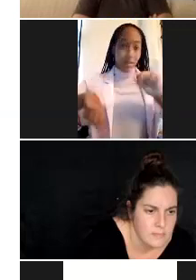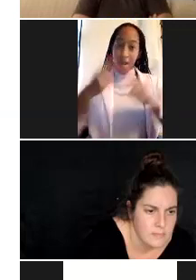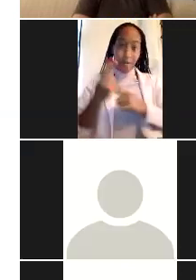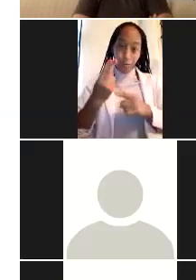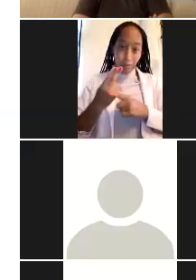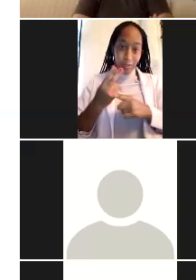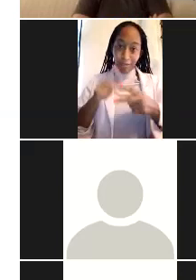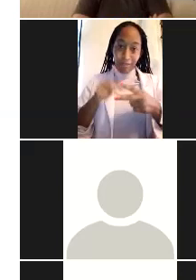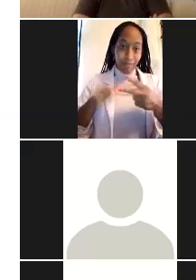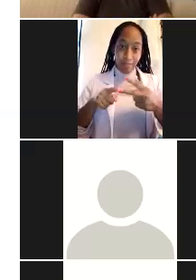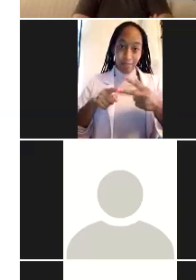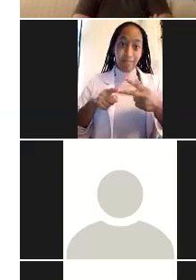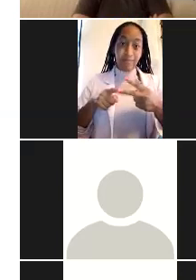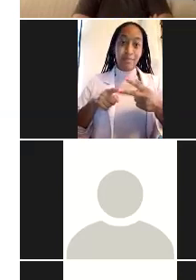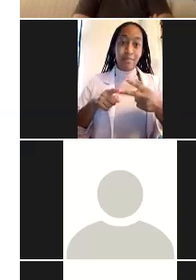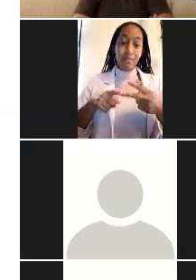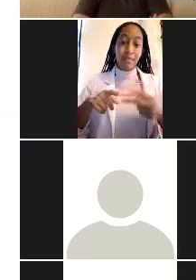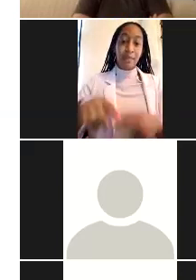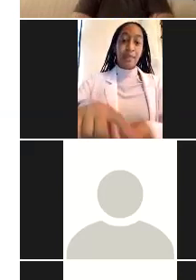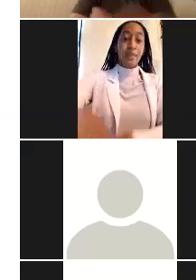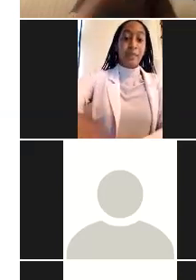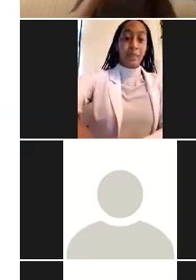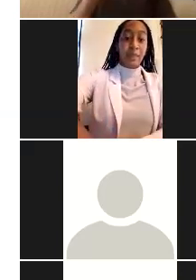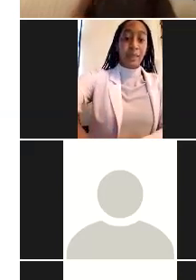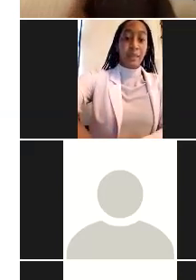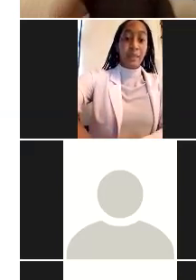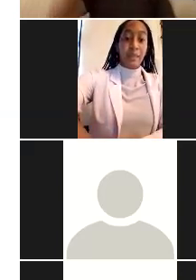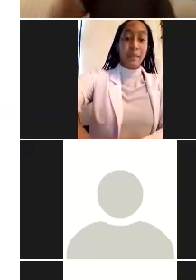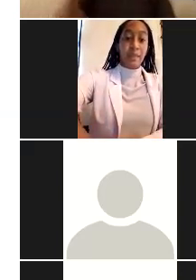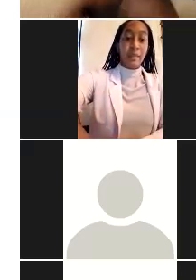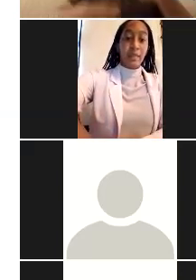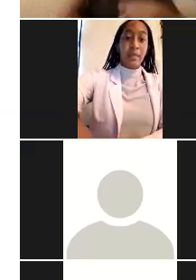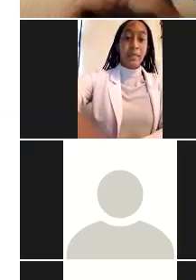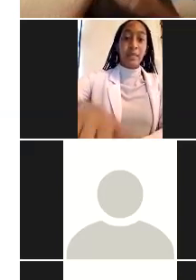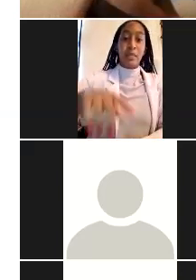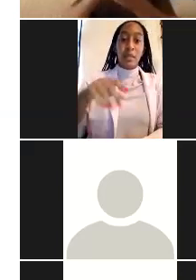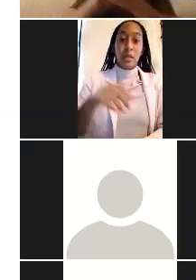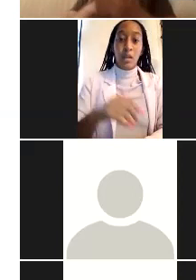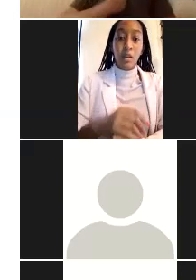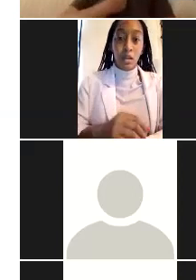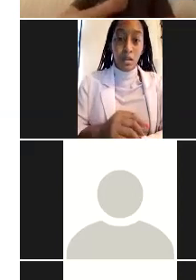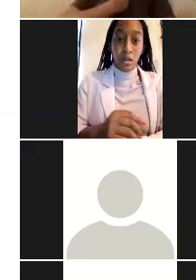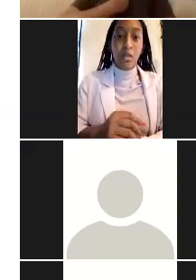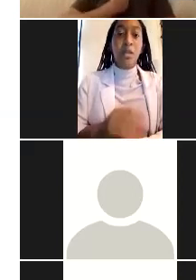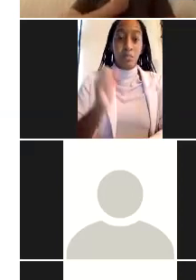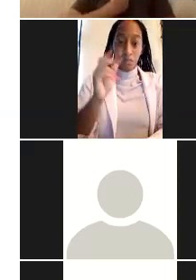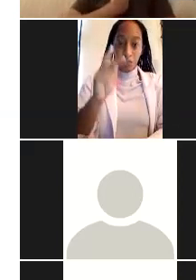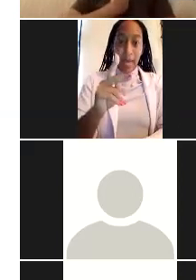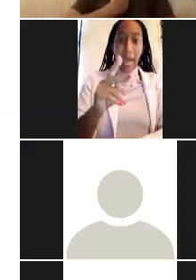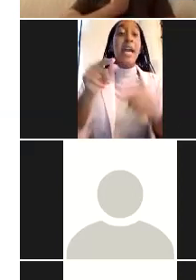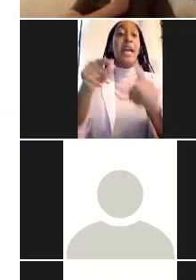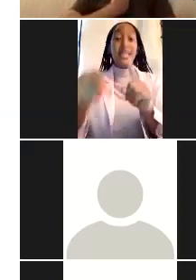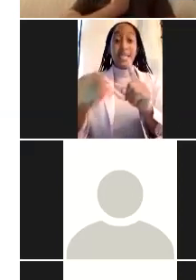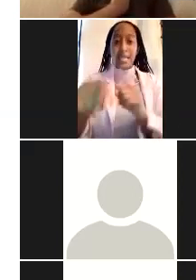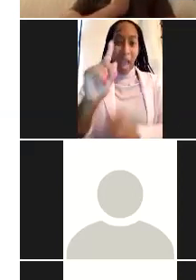you. Example. Example of what? Like, I'm kind of confused on what we actually have to do.